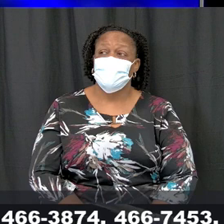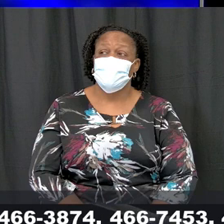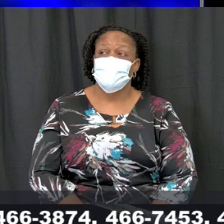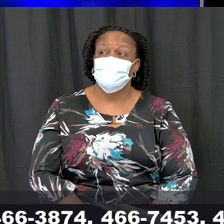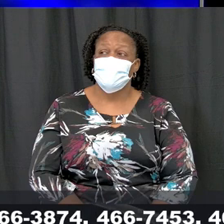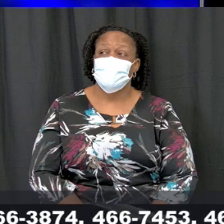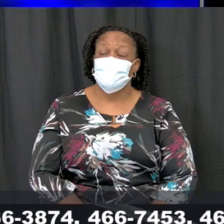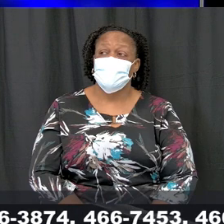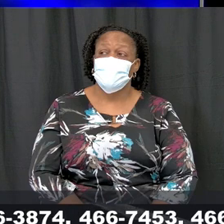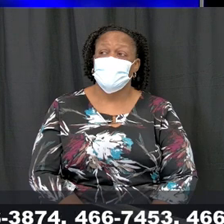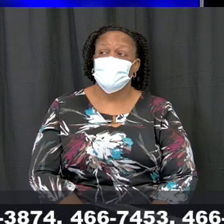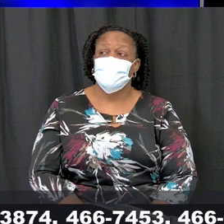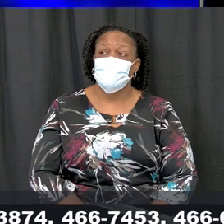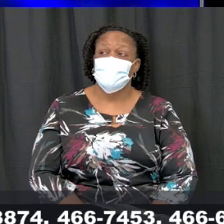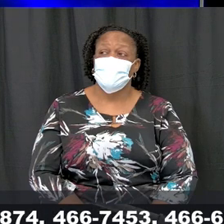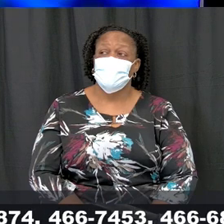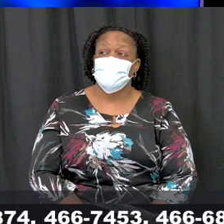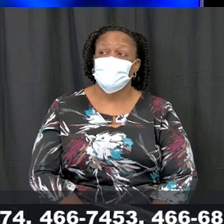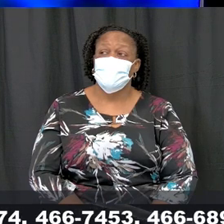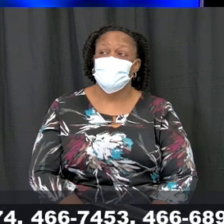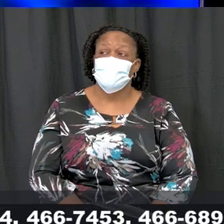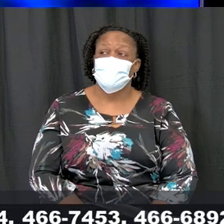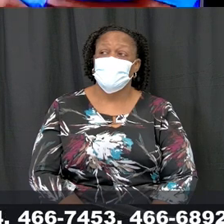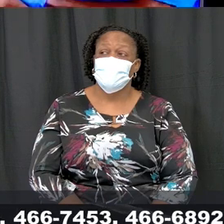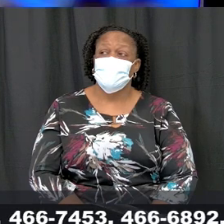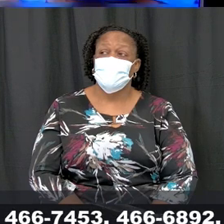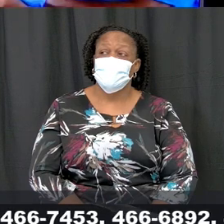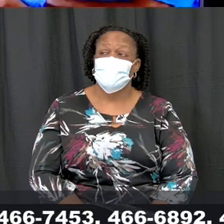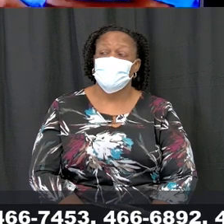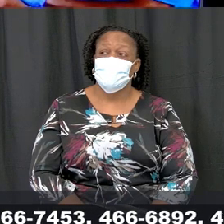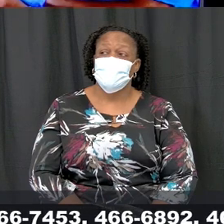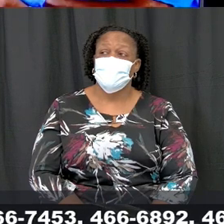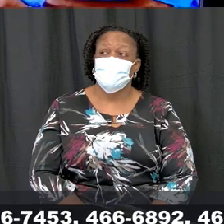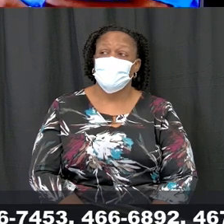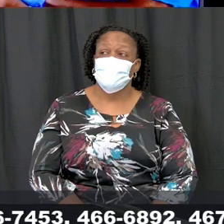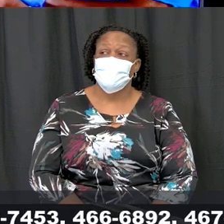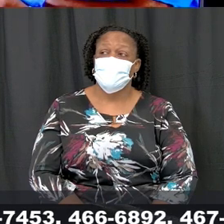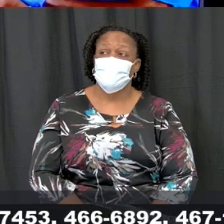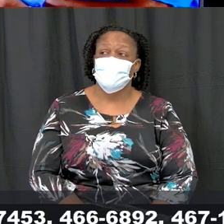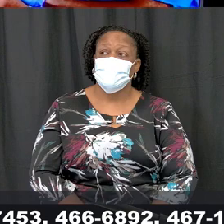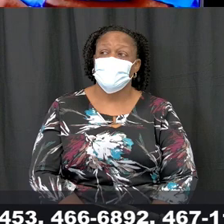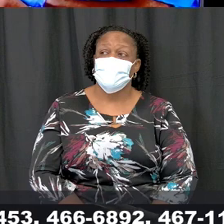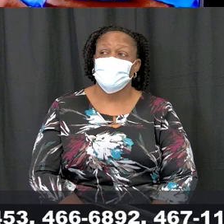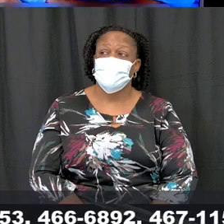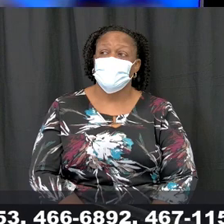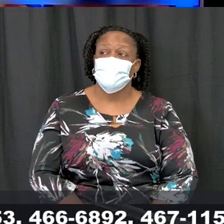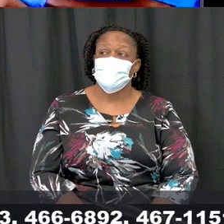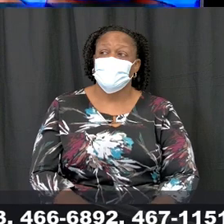convention, or perhaps out of compassion, that some places of employment would do that.